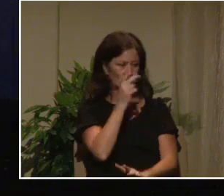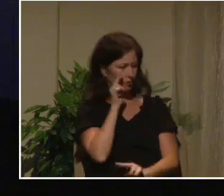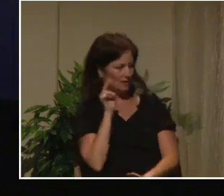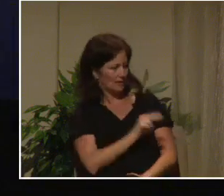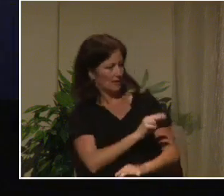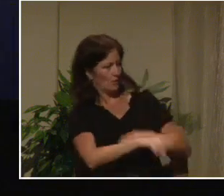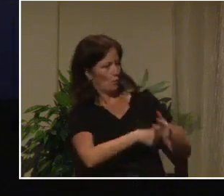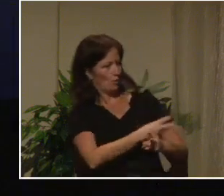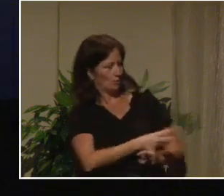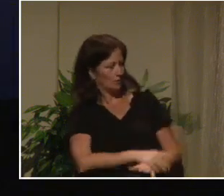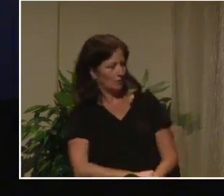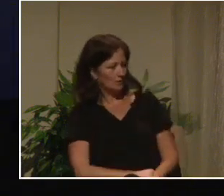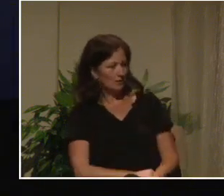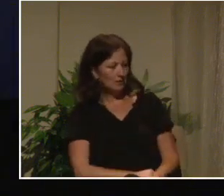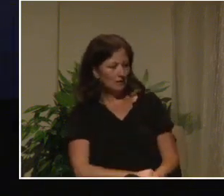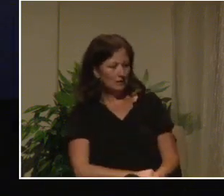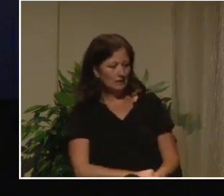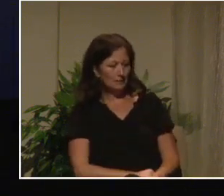same problems,